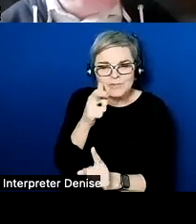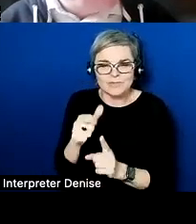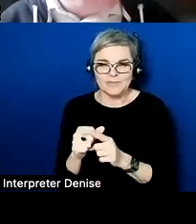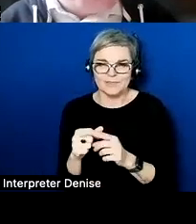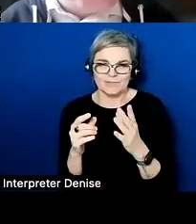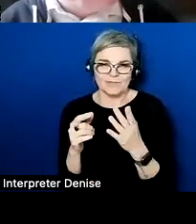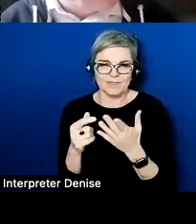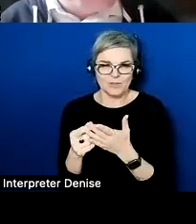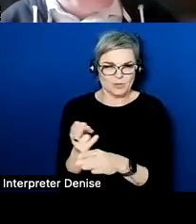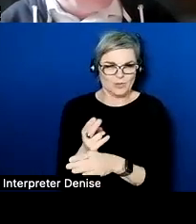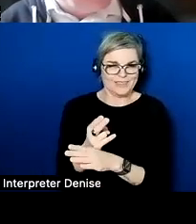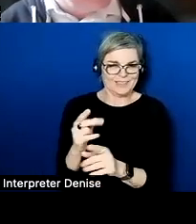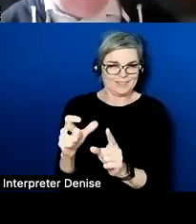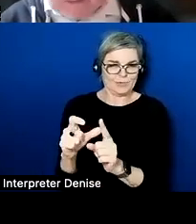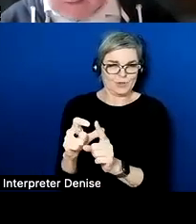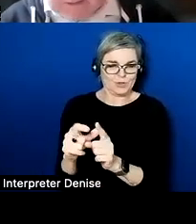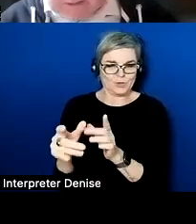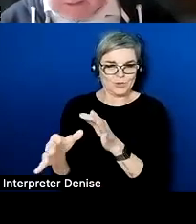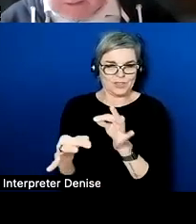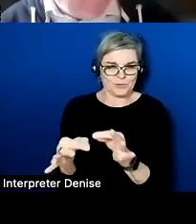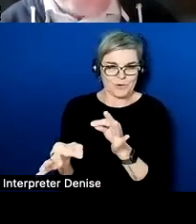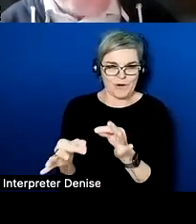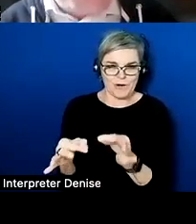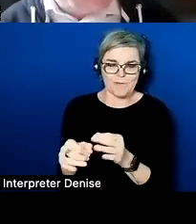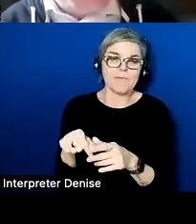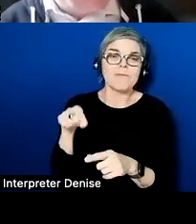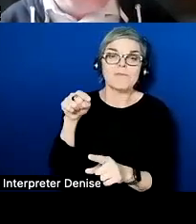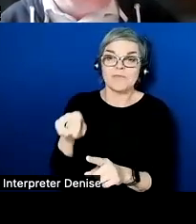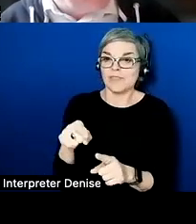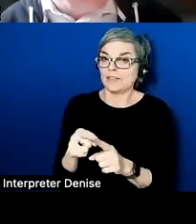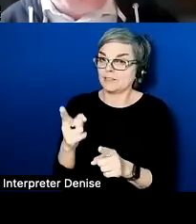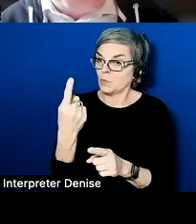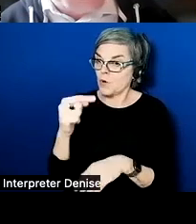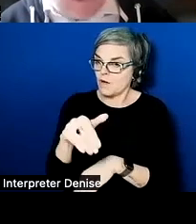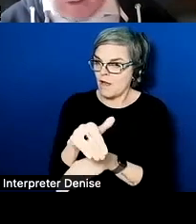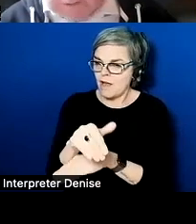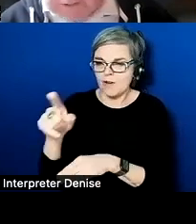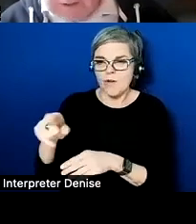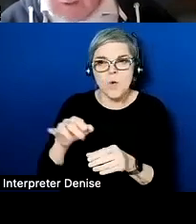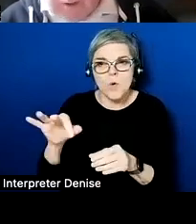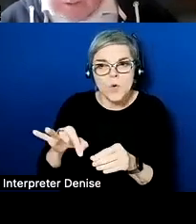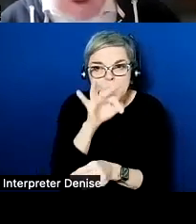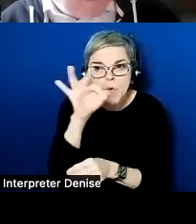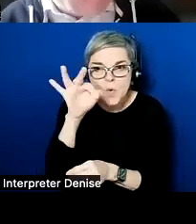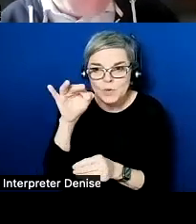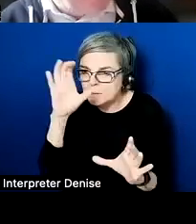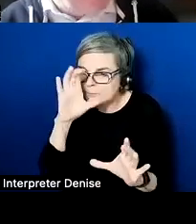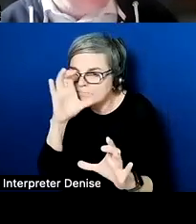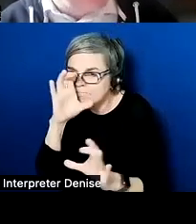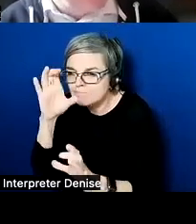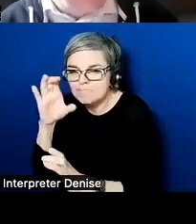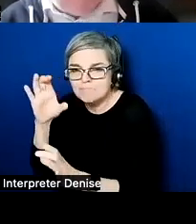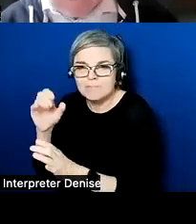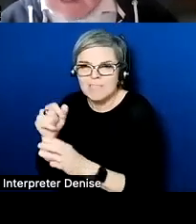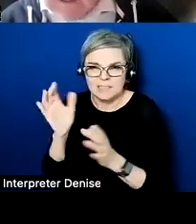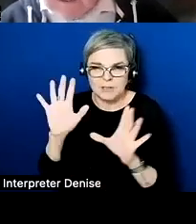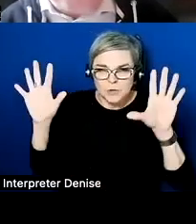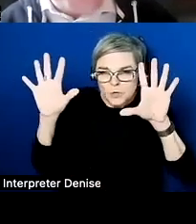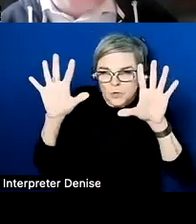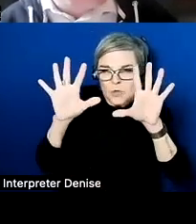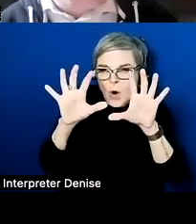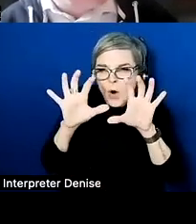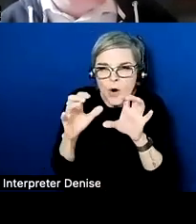hunt when it gets nice and dark. And we're sometimes in this little hut, or we're in the bushes, we take